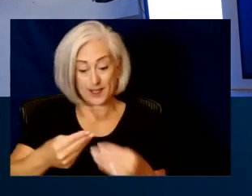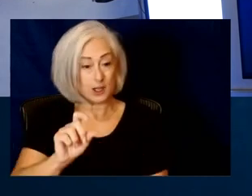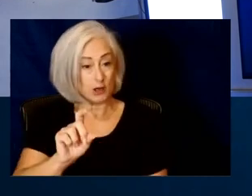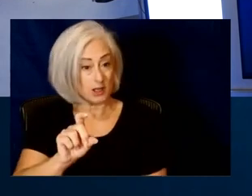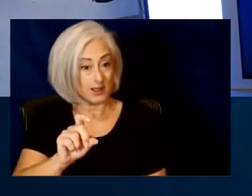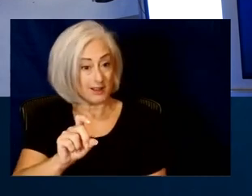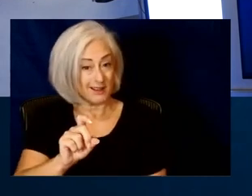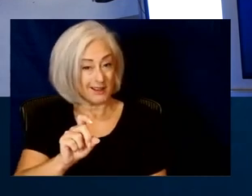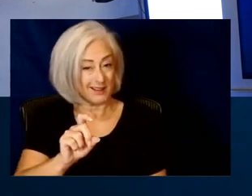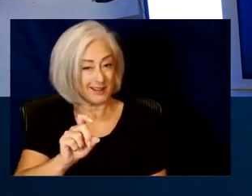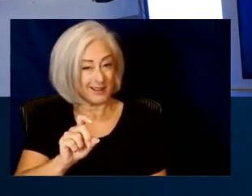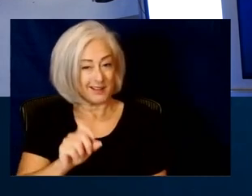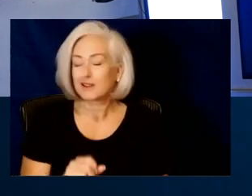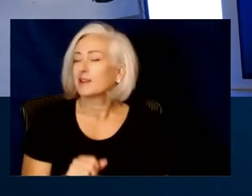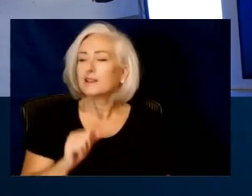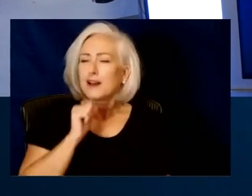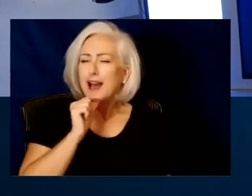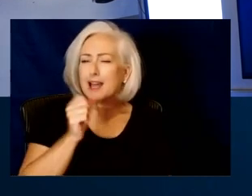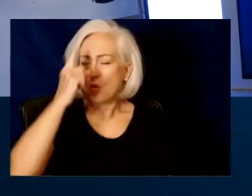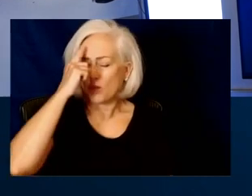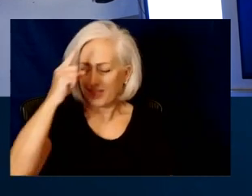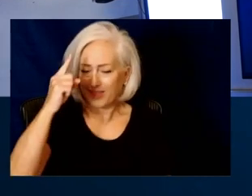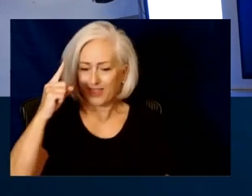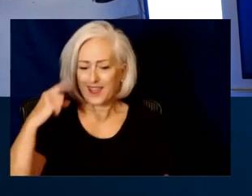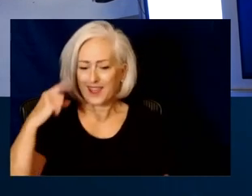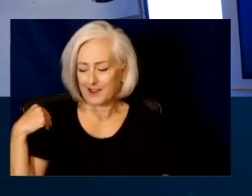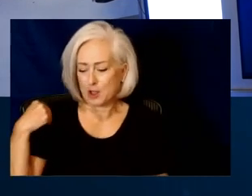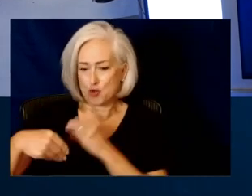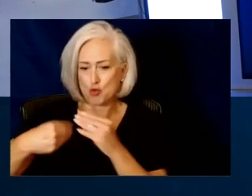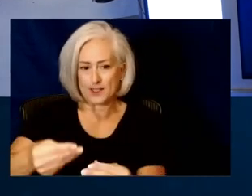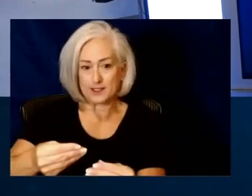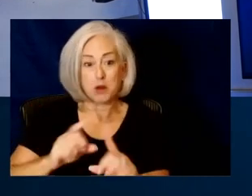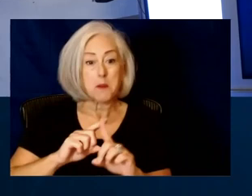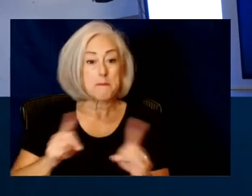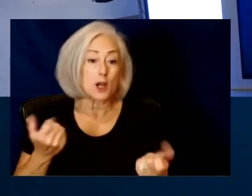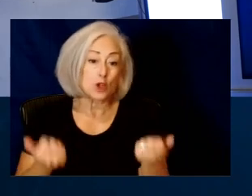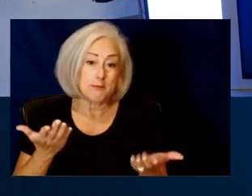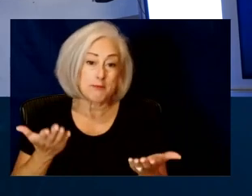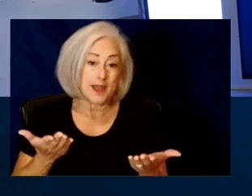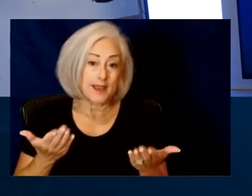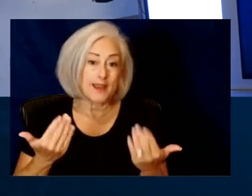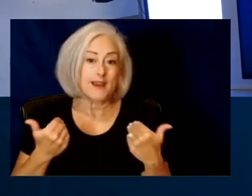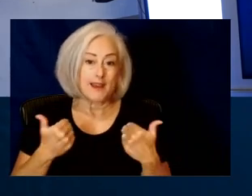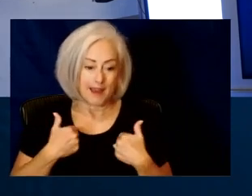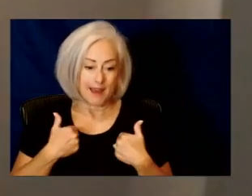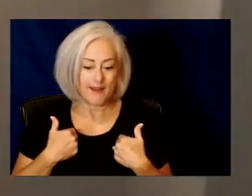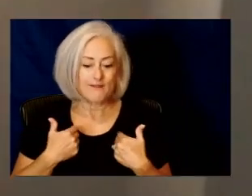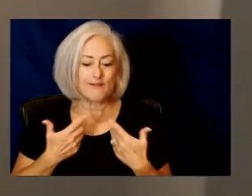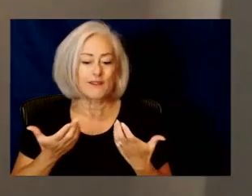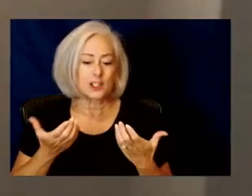it's necessarily hereditary, although you can have a predisposition or predilection.